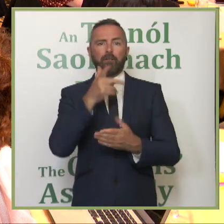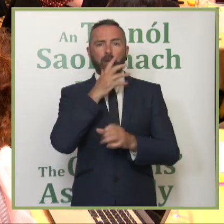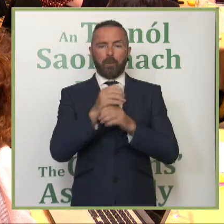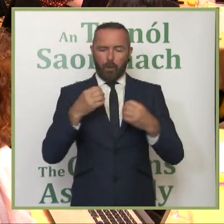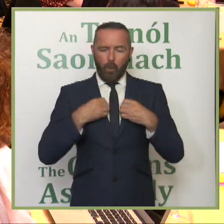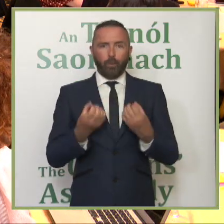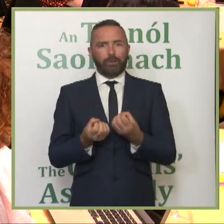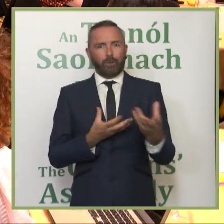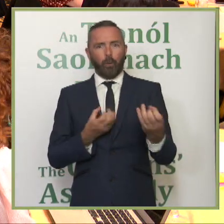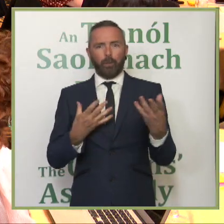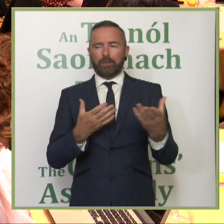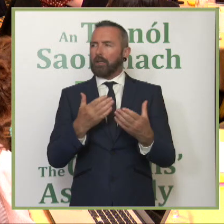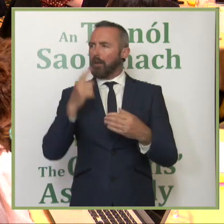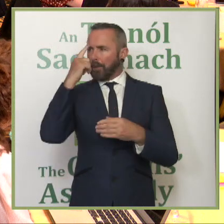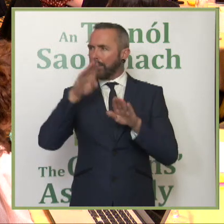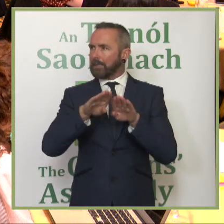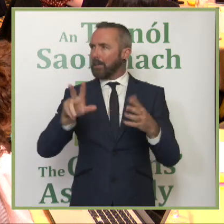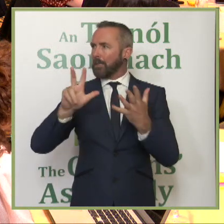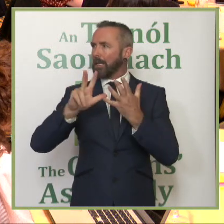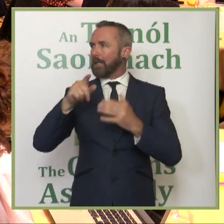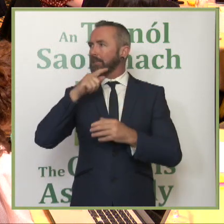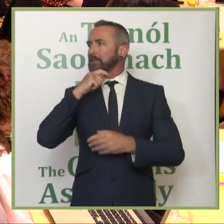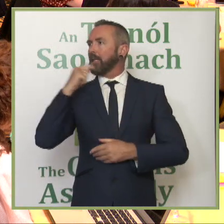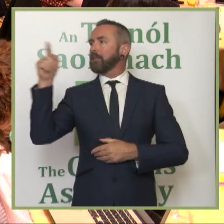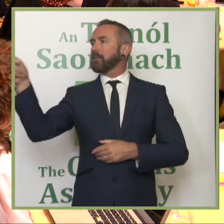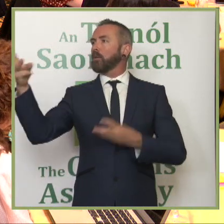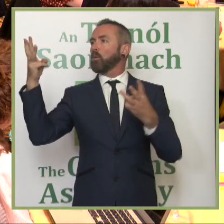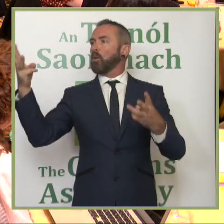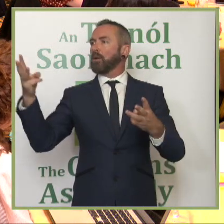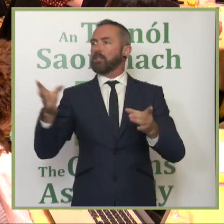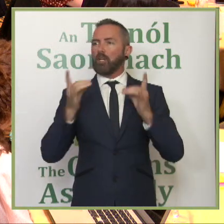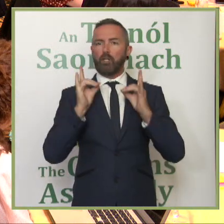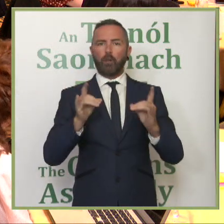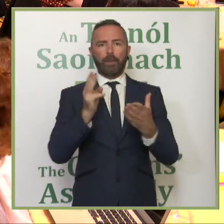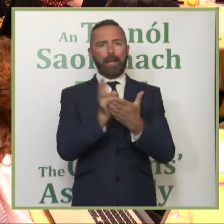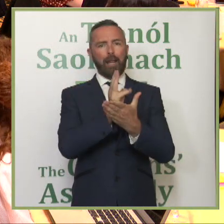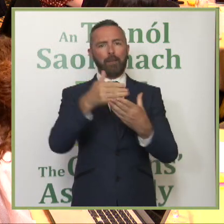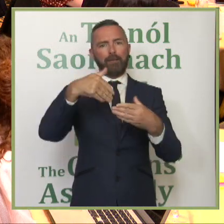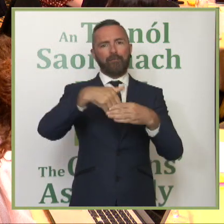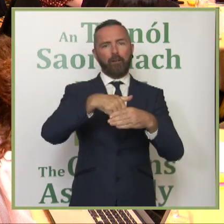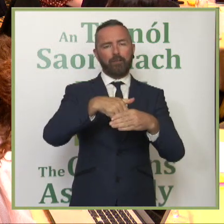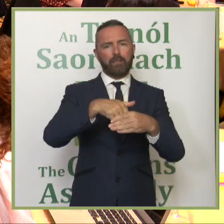it was table 8, bringing the human people involved and all that, and that's why we have this